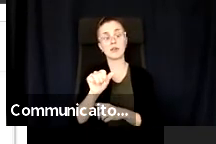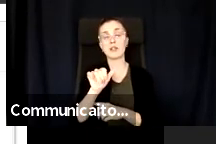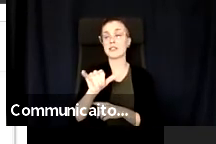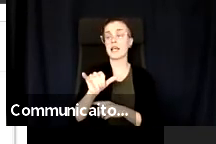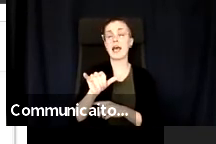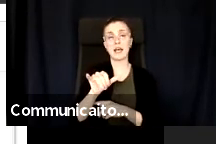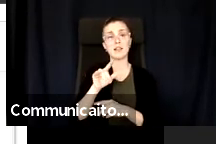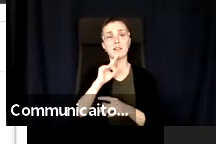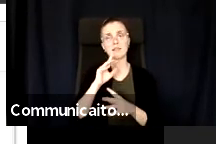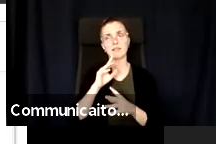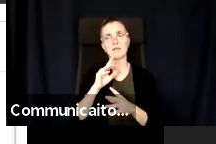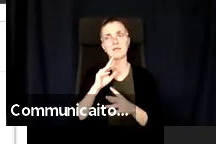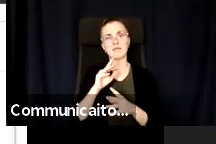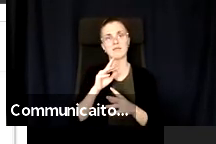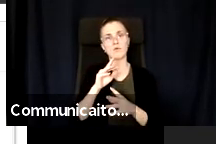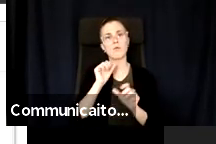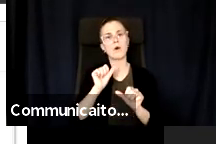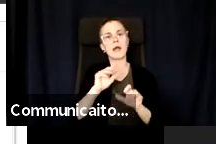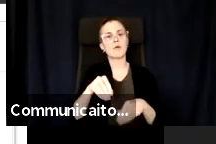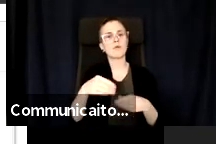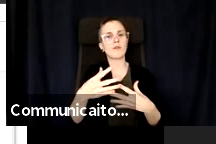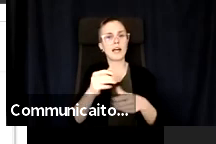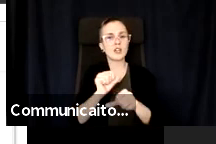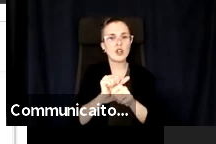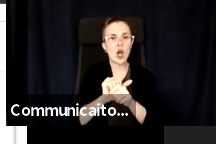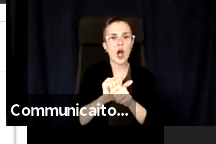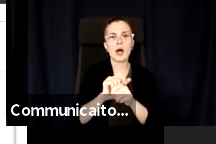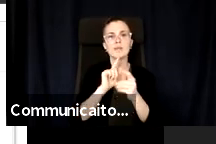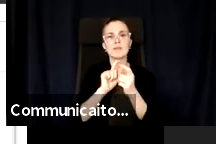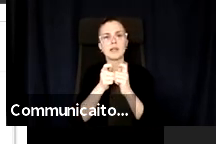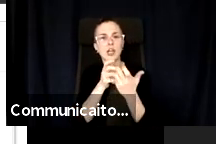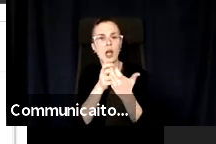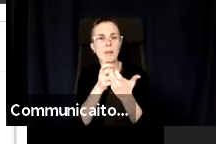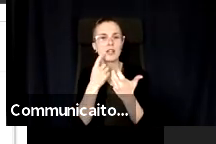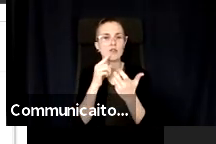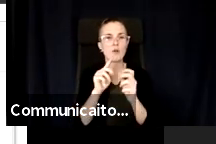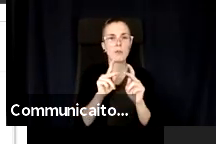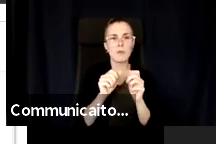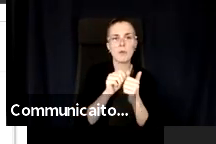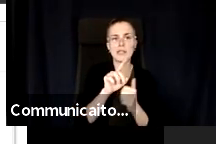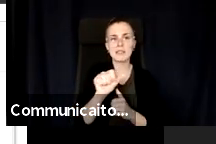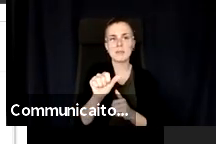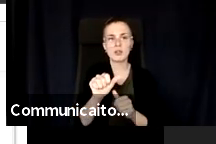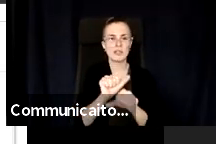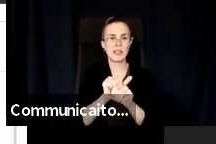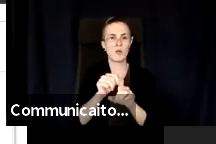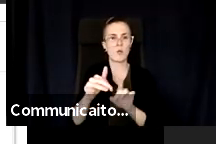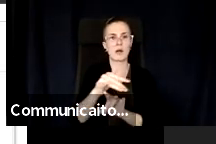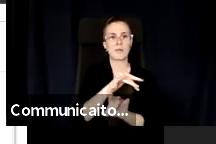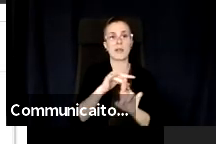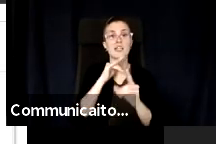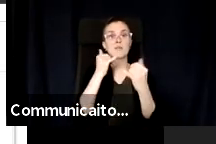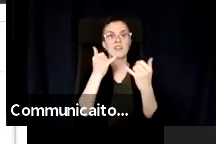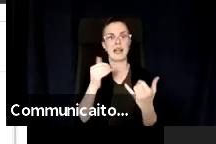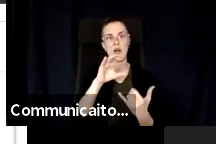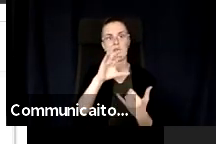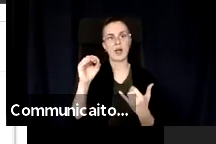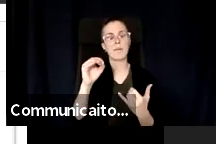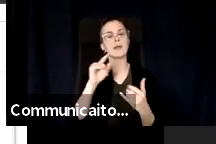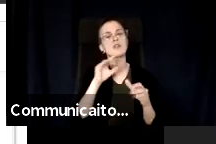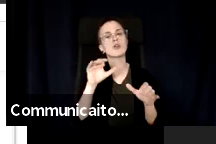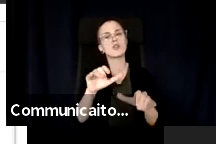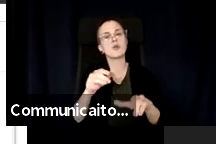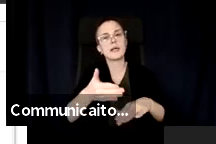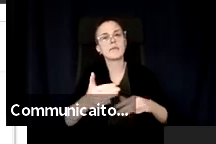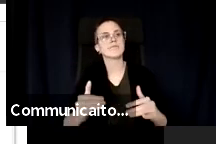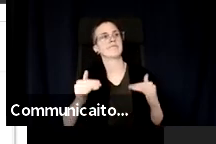get the accommodations they need to be successful in the workplace. But now, companies are going a step further and ensuring that their staff